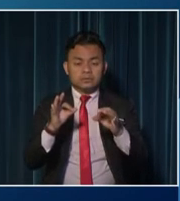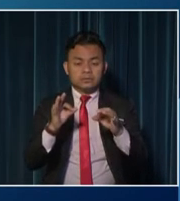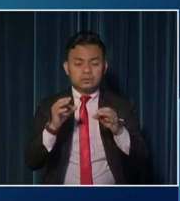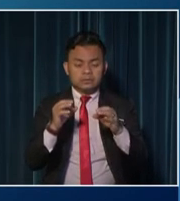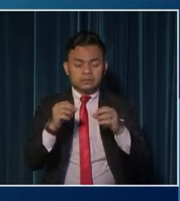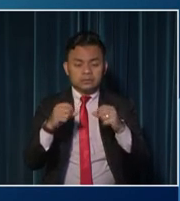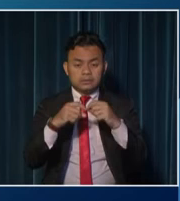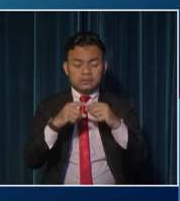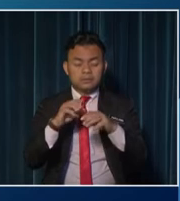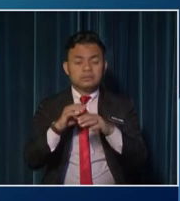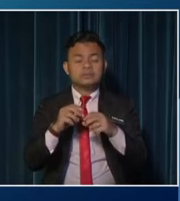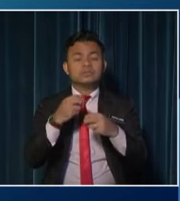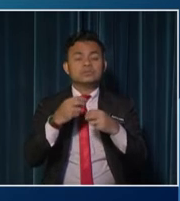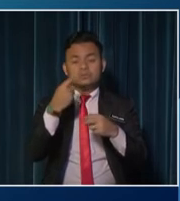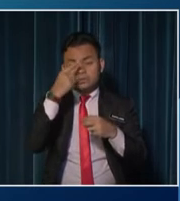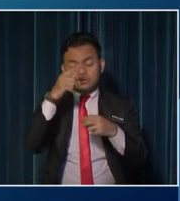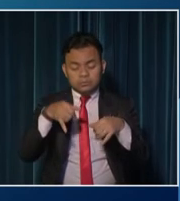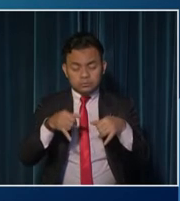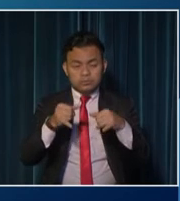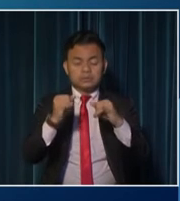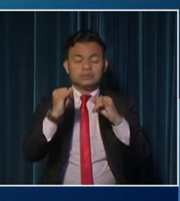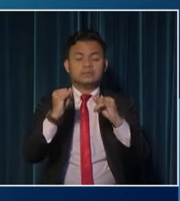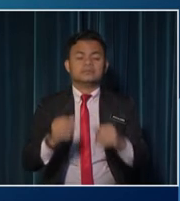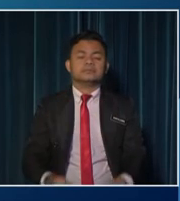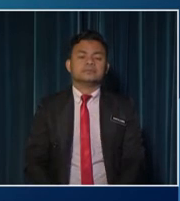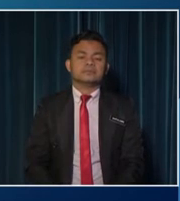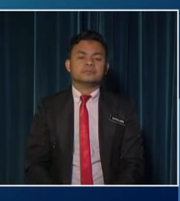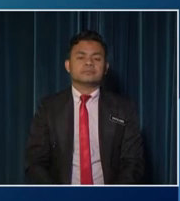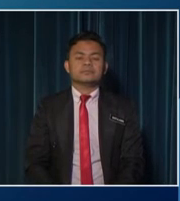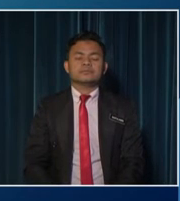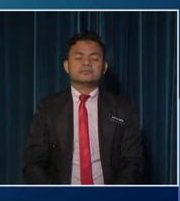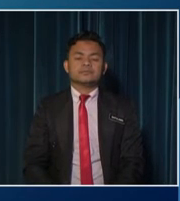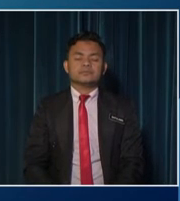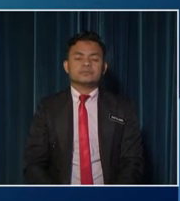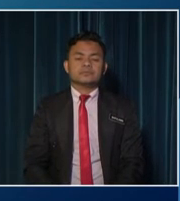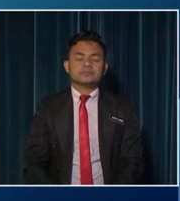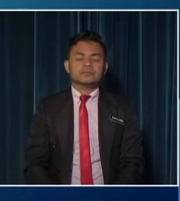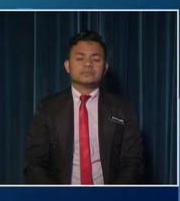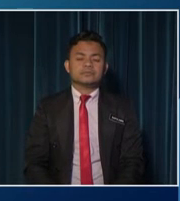cannot flow through the electric circuit.